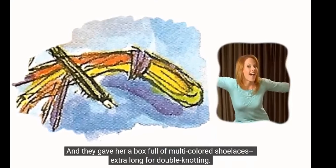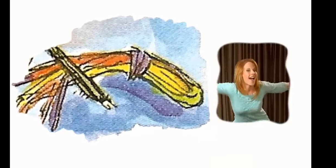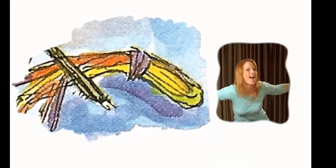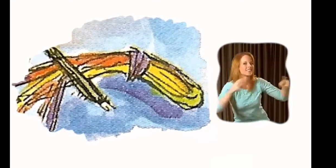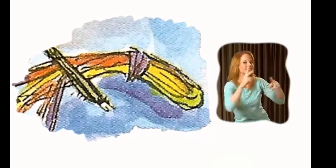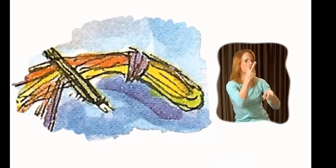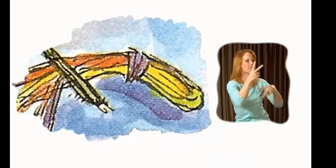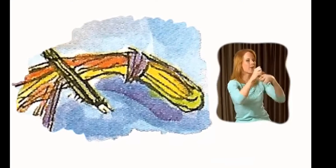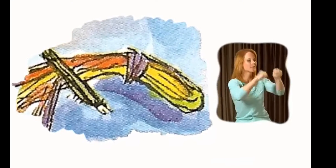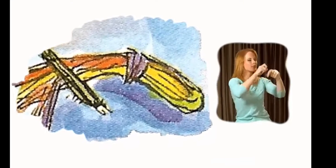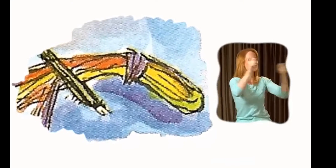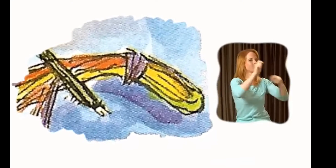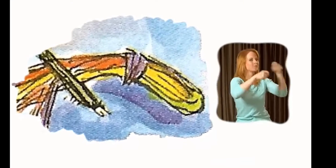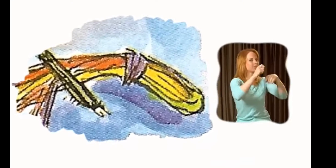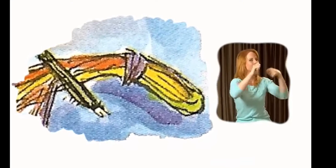knotting.